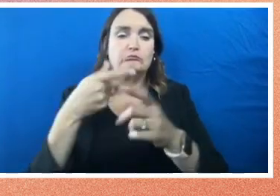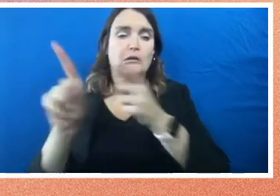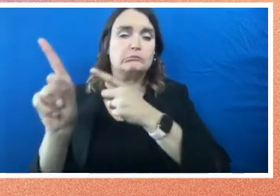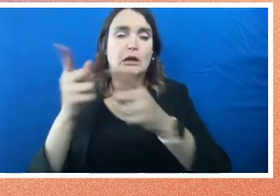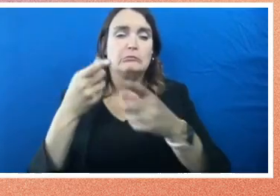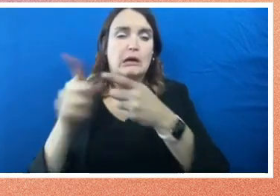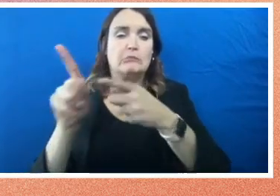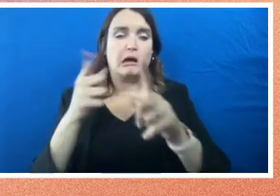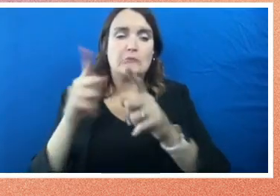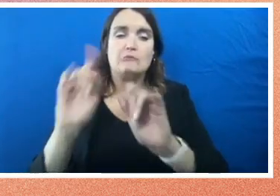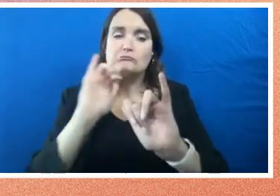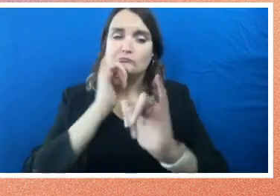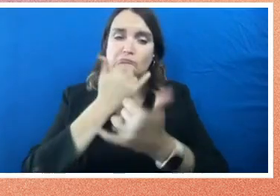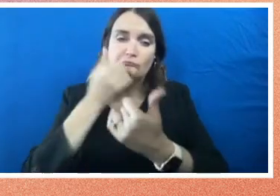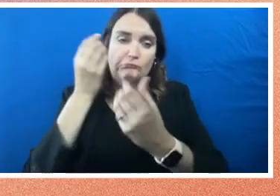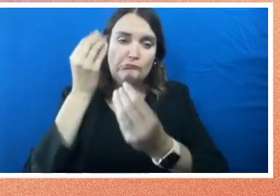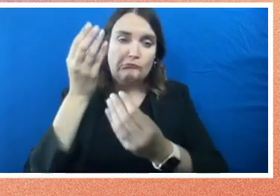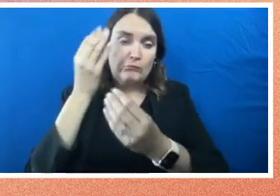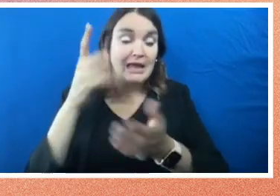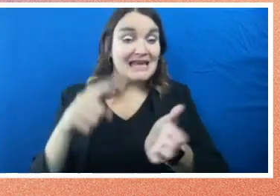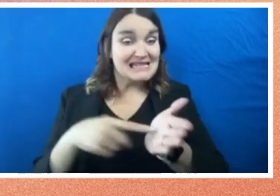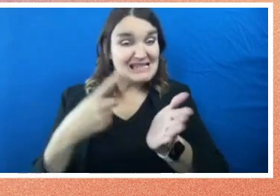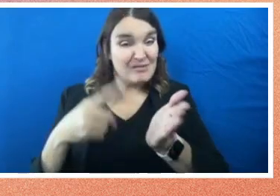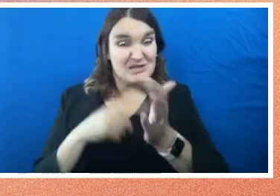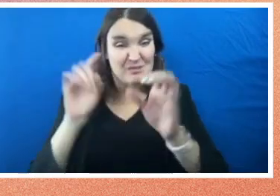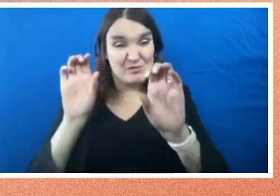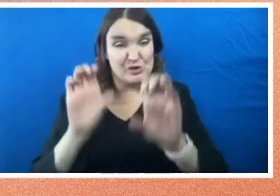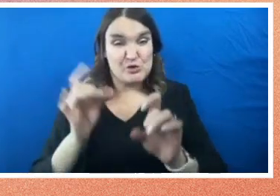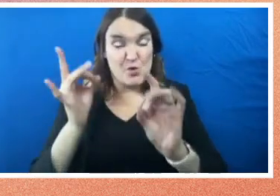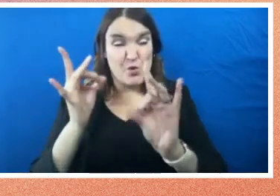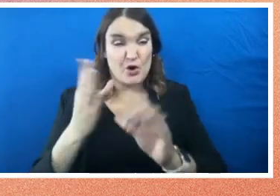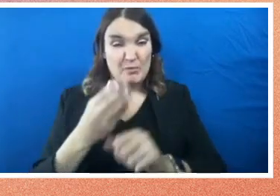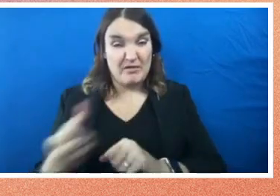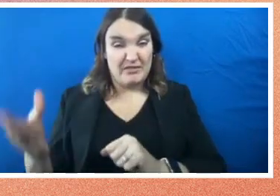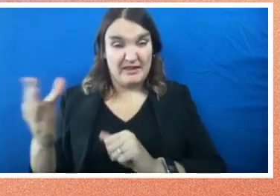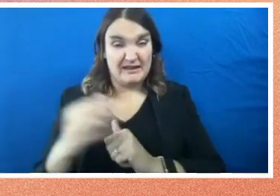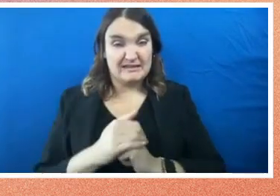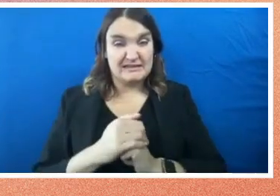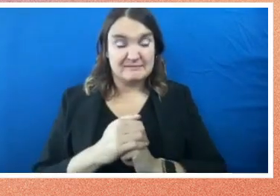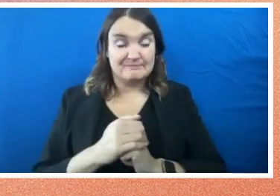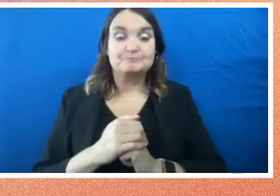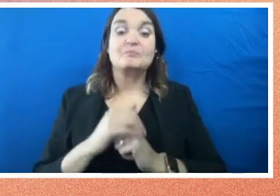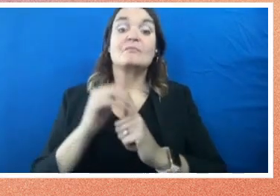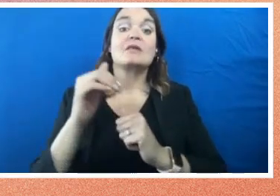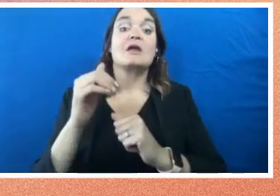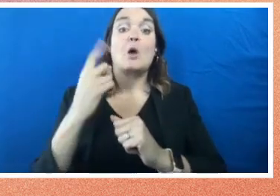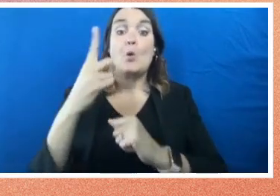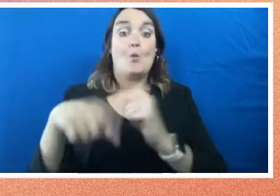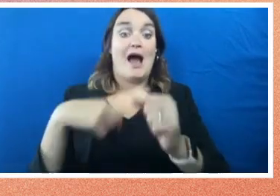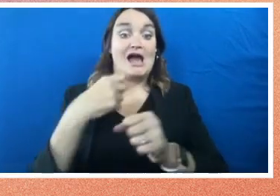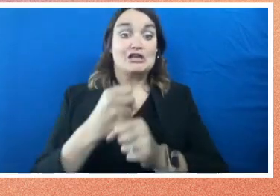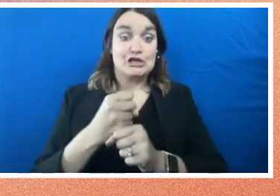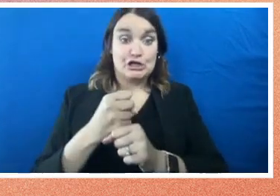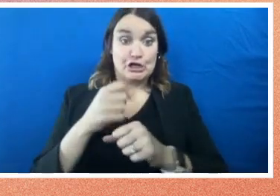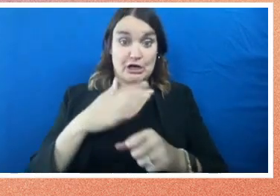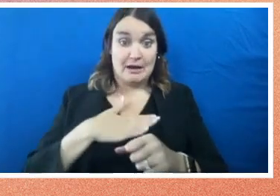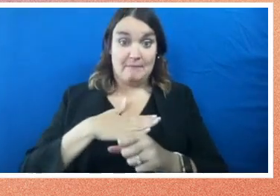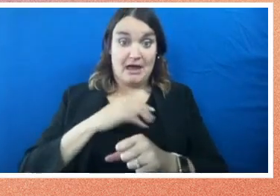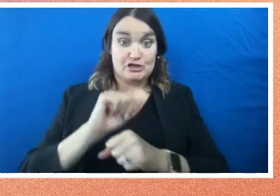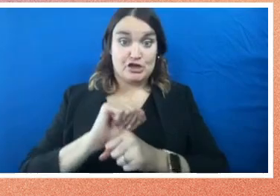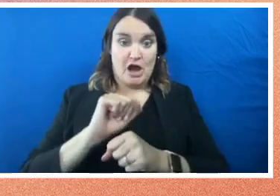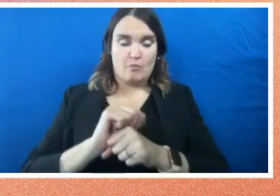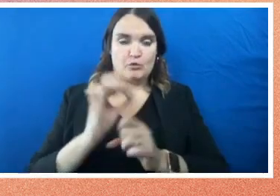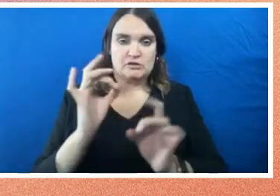in horrible acts. A year into my tenure came a terrible, tragic day I will never